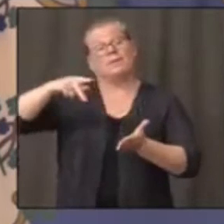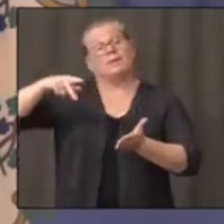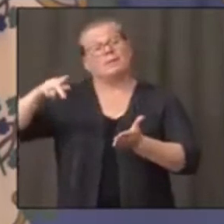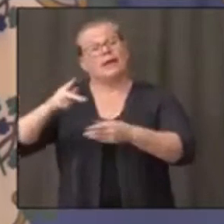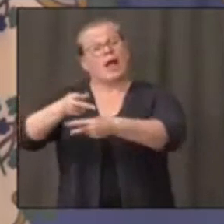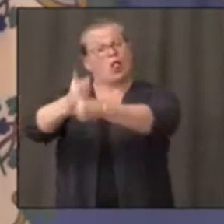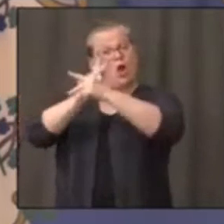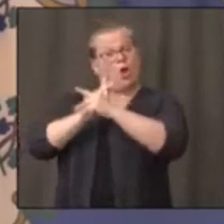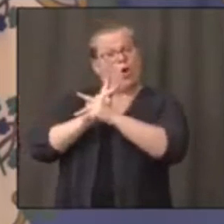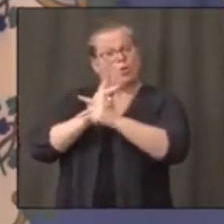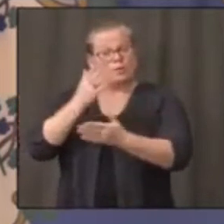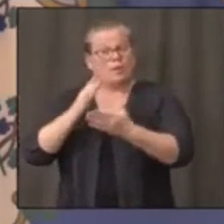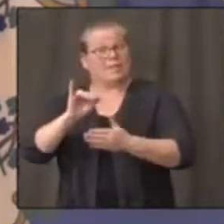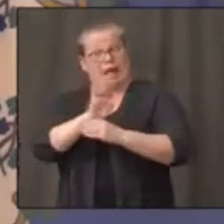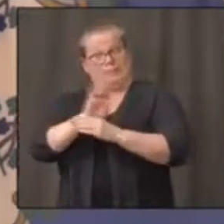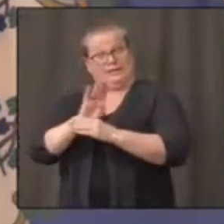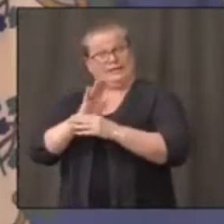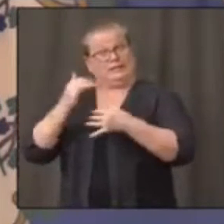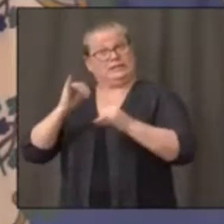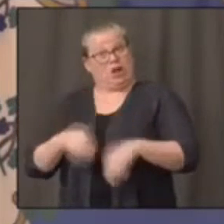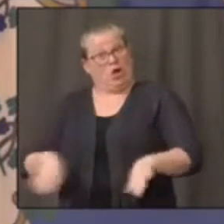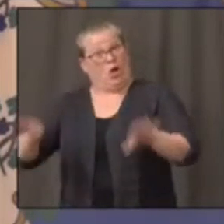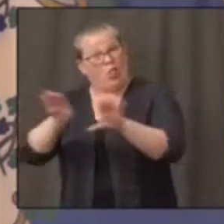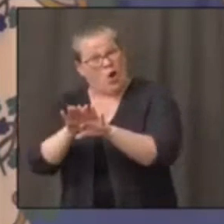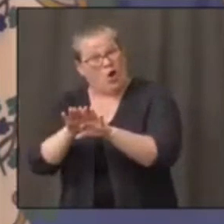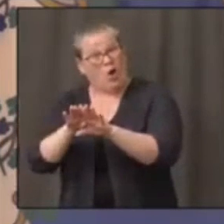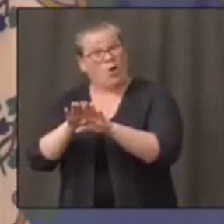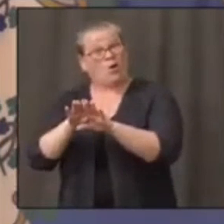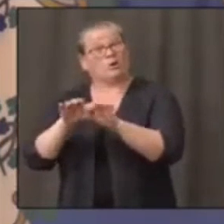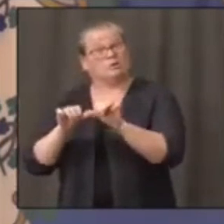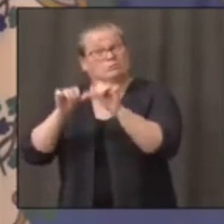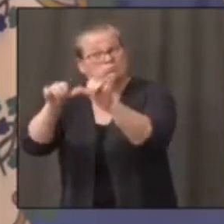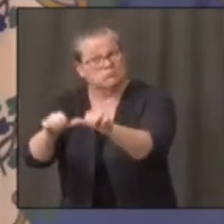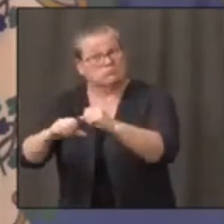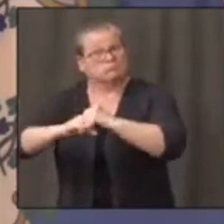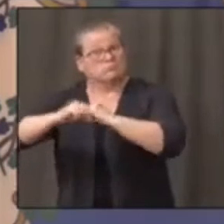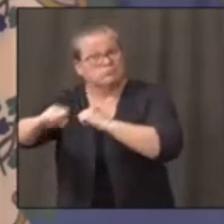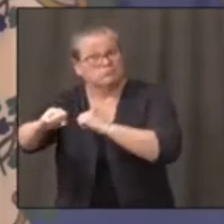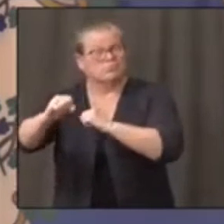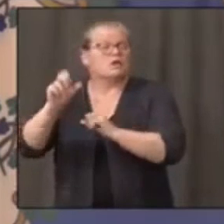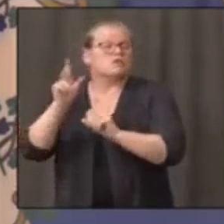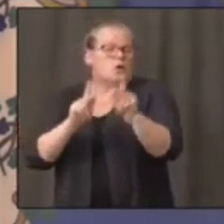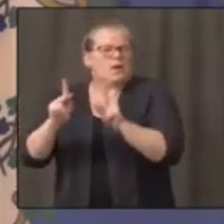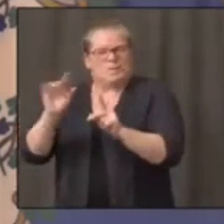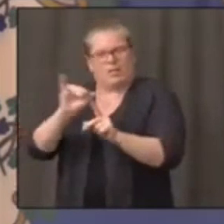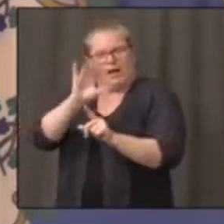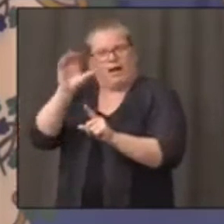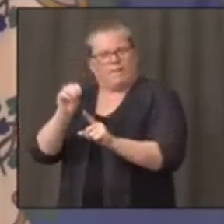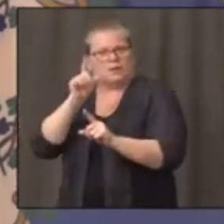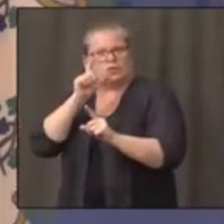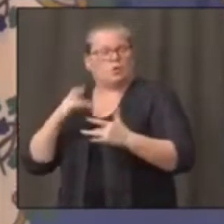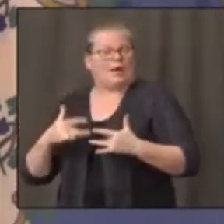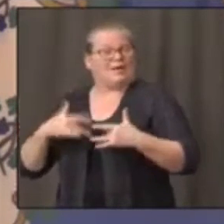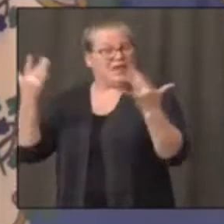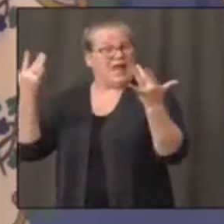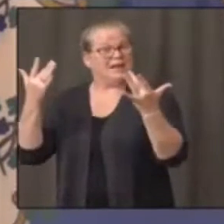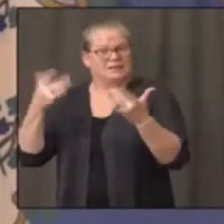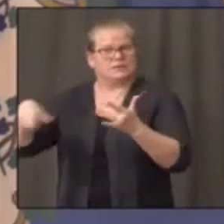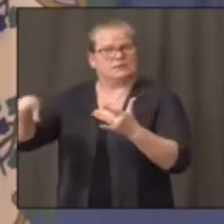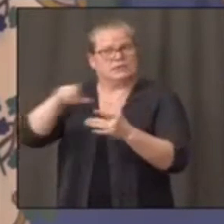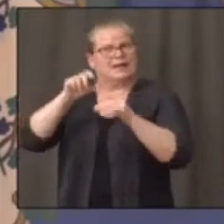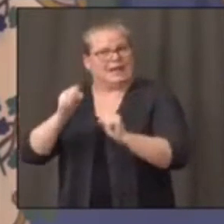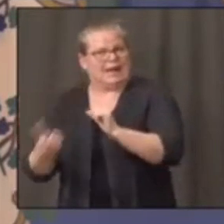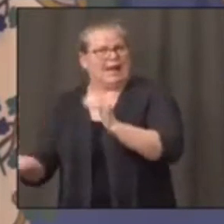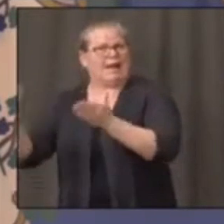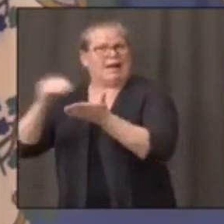that are still shut down for another period of time, so people like the event planners can get a second wind, allow them to